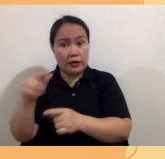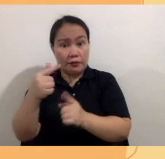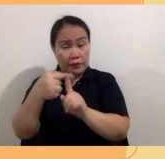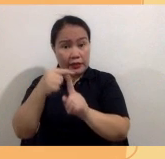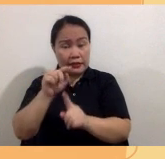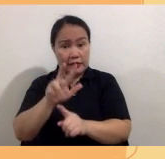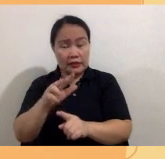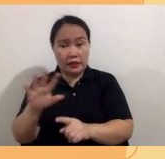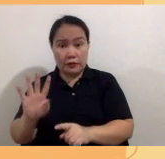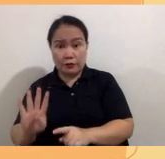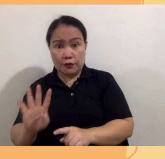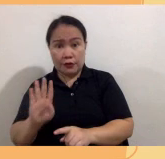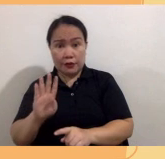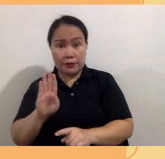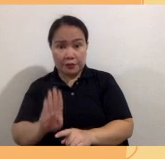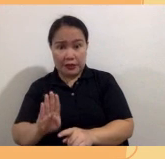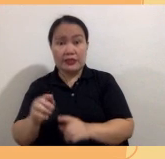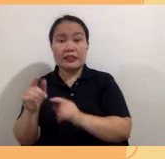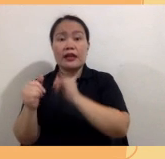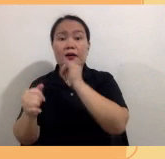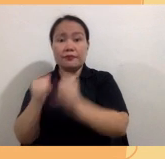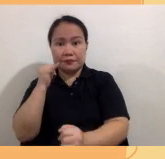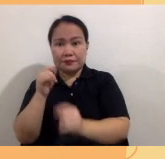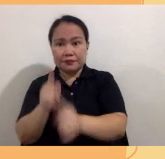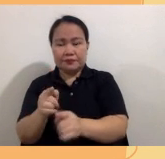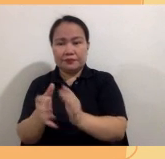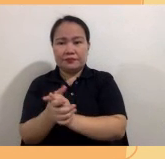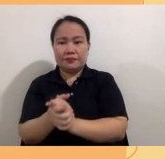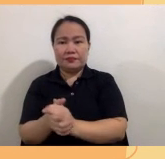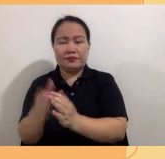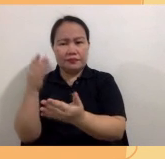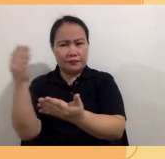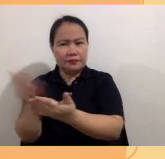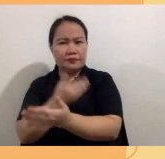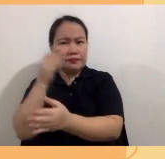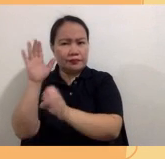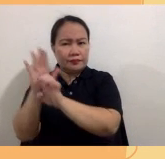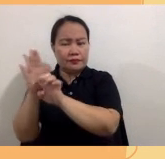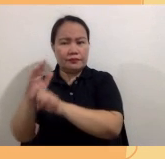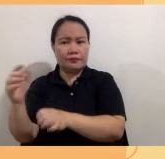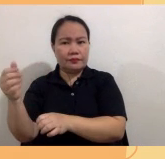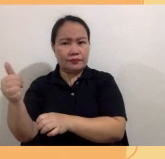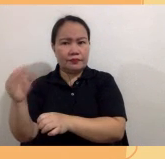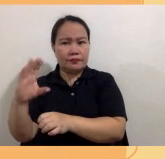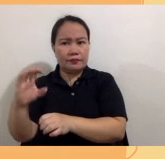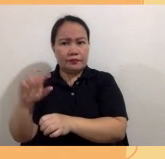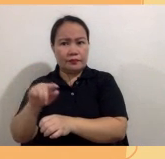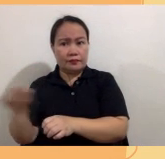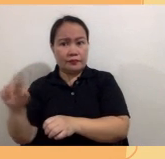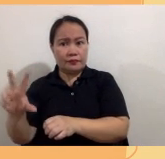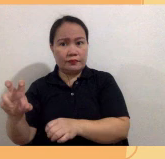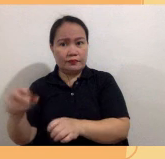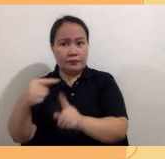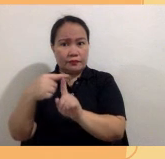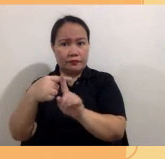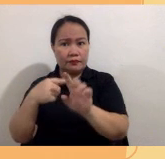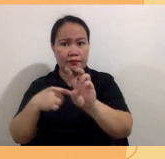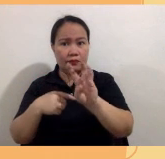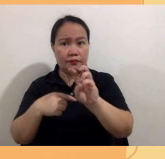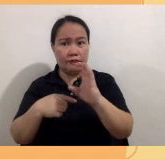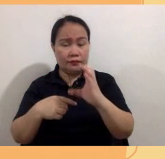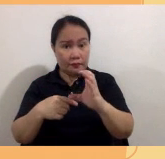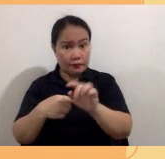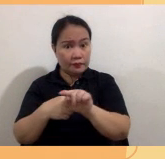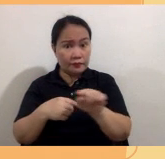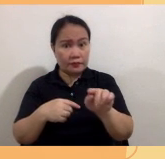final answer. Next. I have 10C over 13 plus 6C over